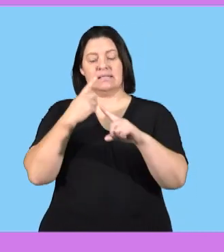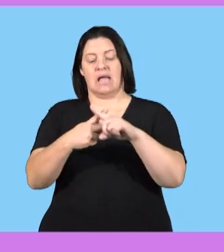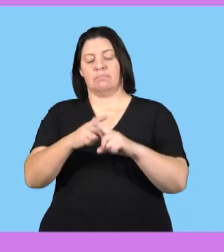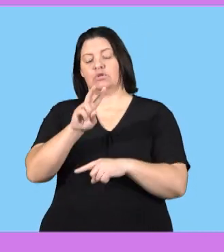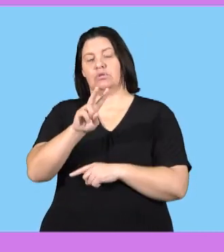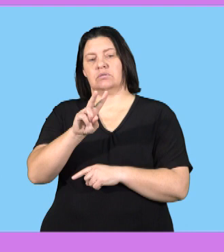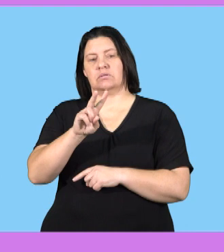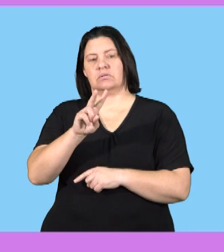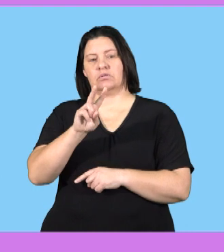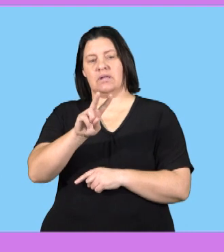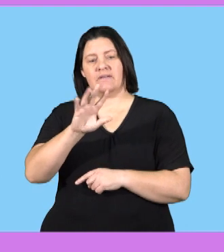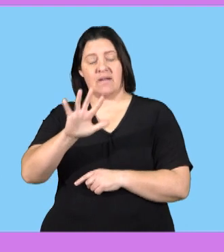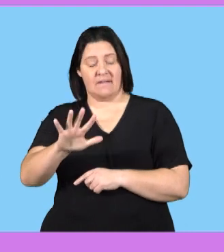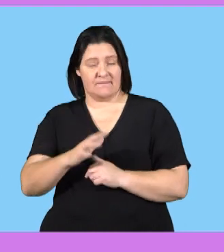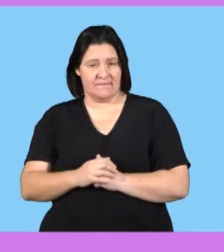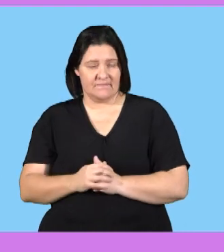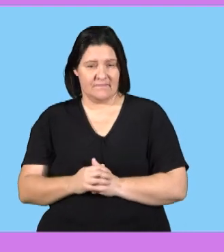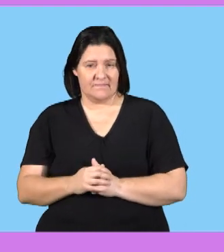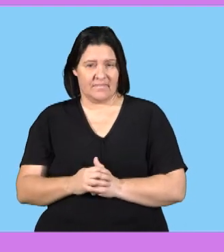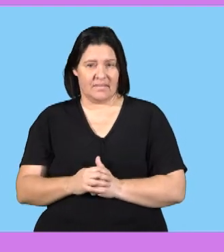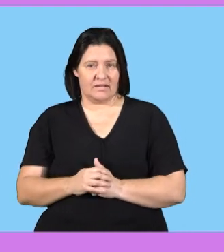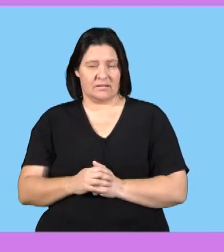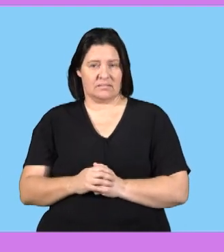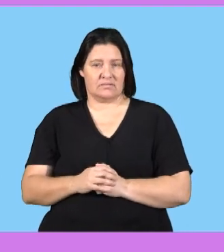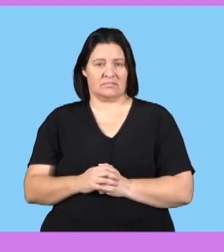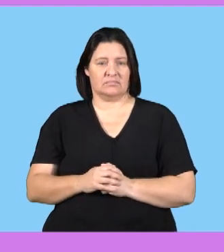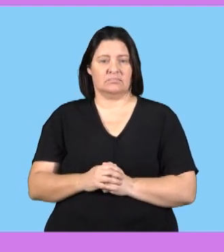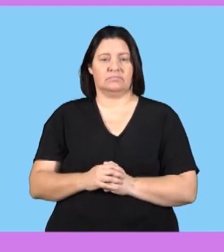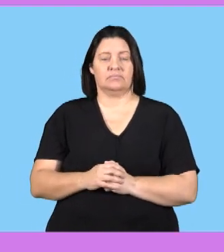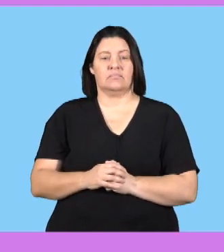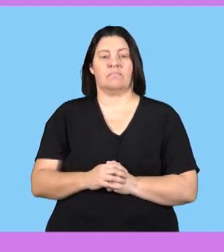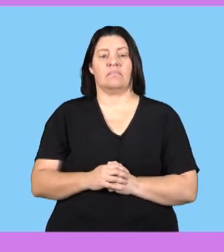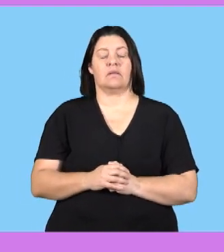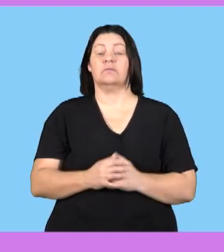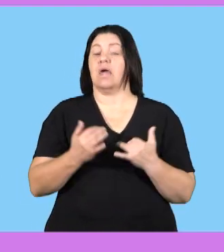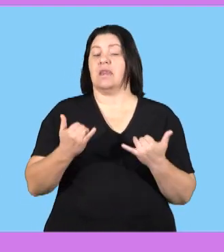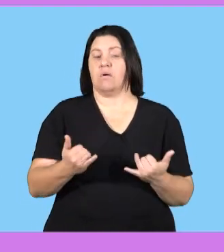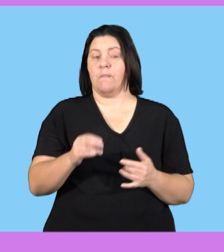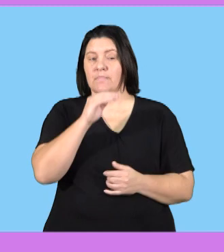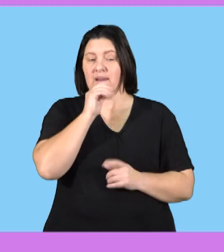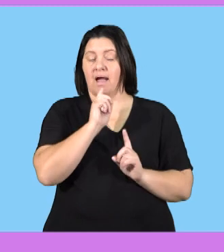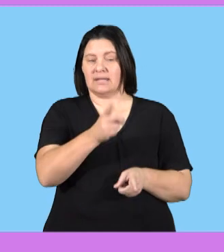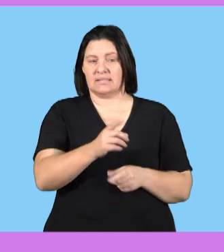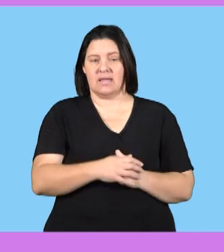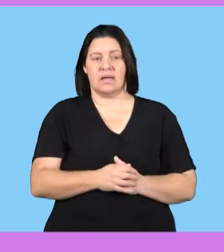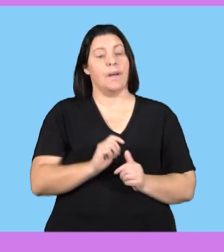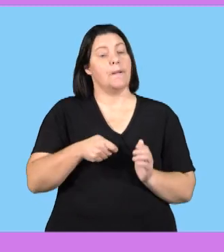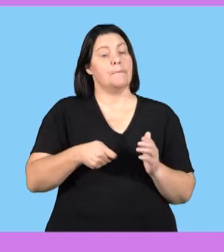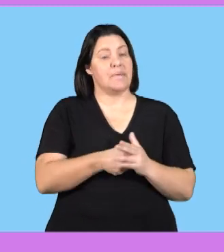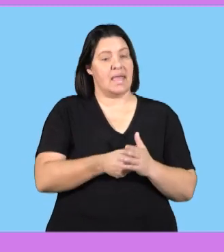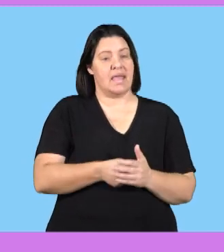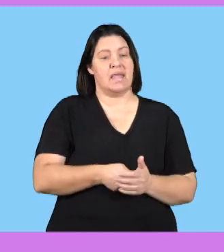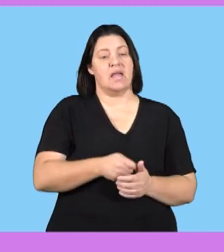cents minus your 25, multiply by 25 minutes. So in this case, you'll have to